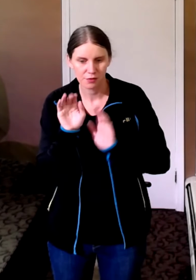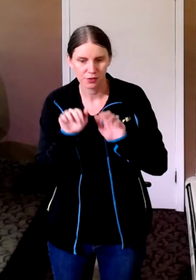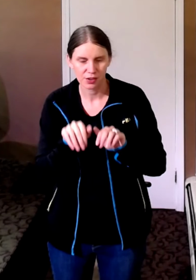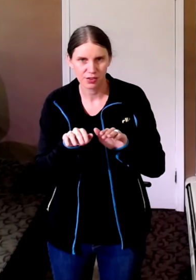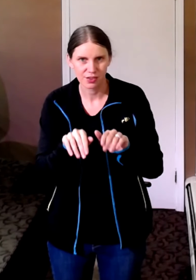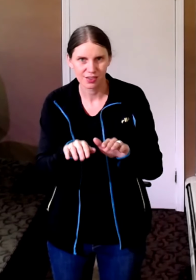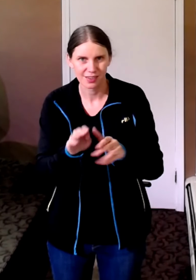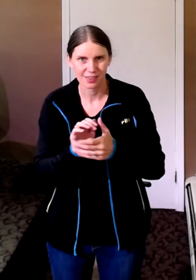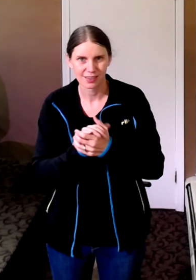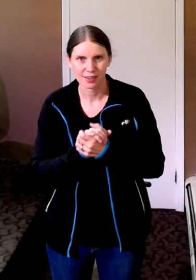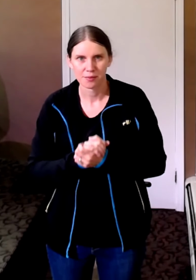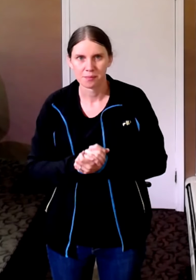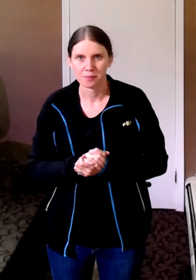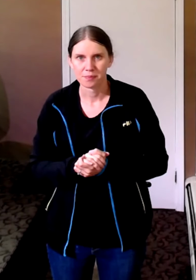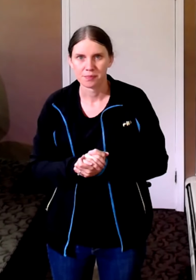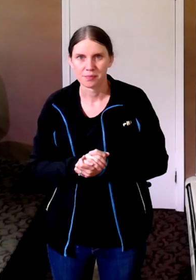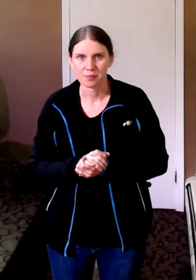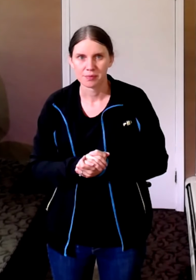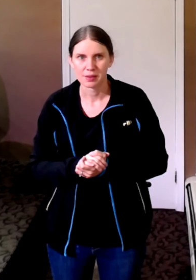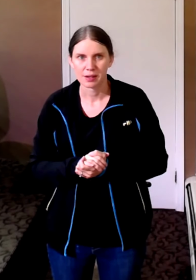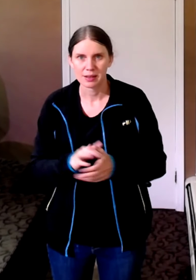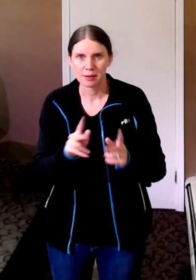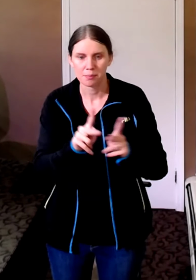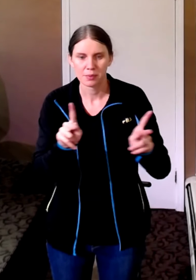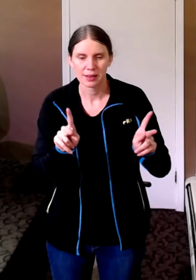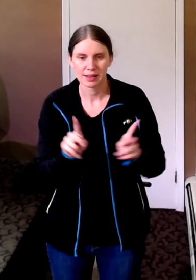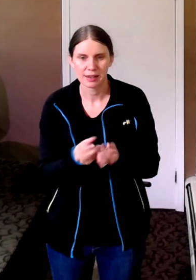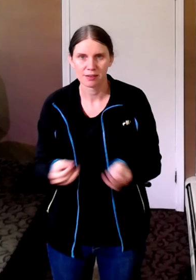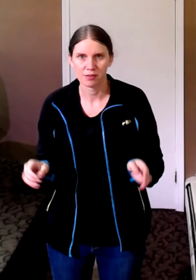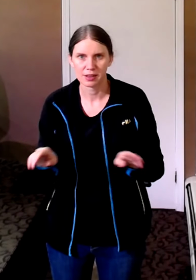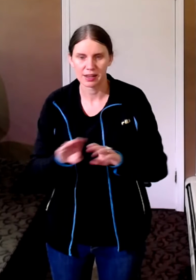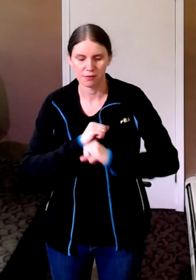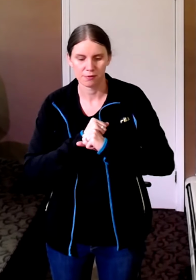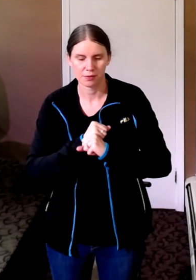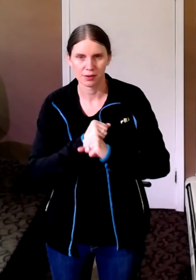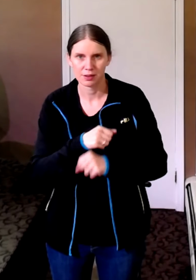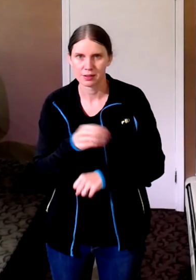them into the safe pasture where they can feed.